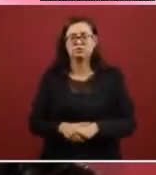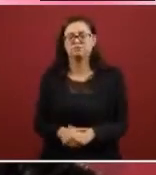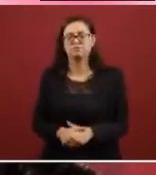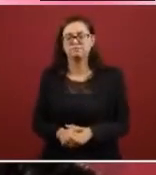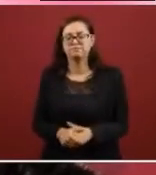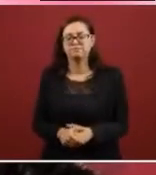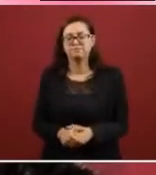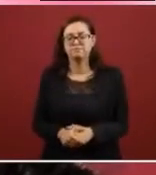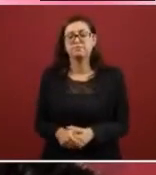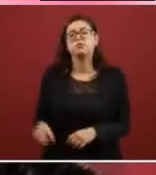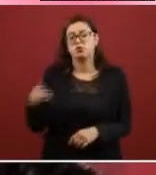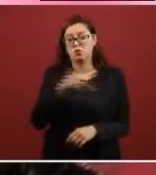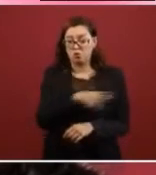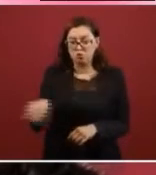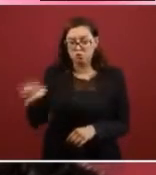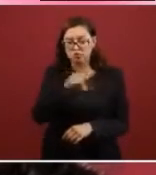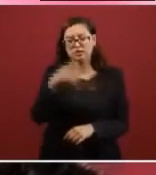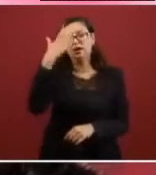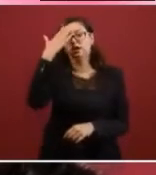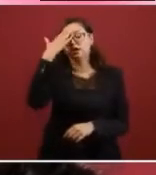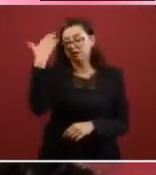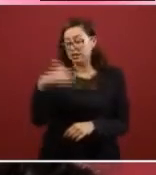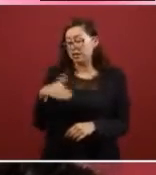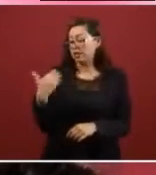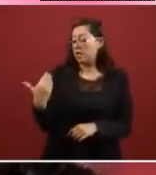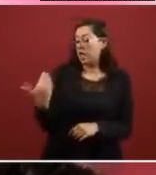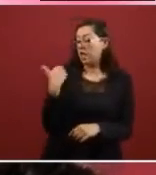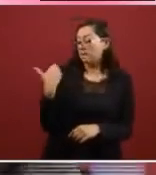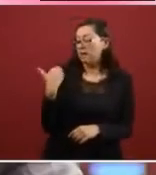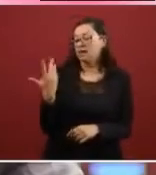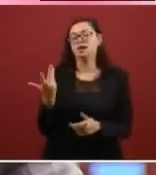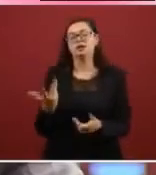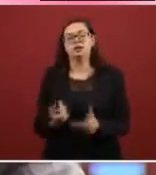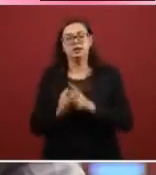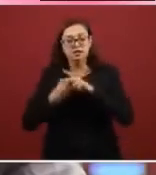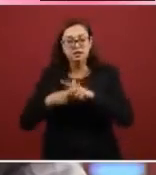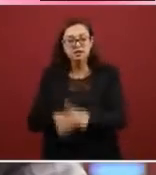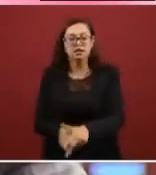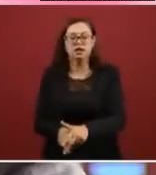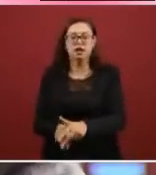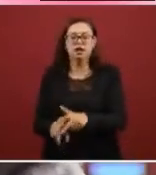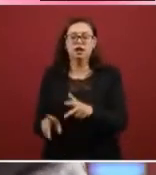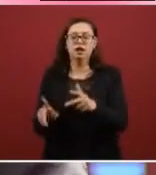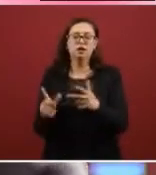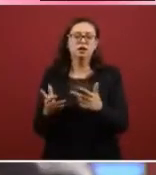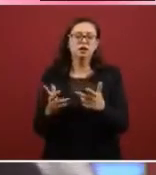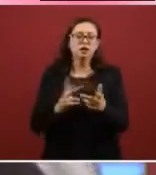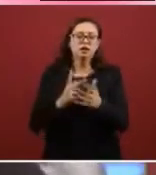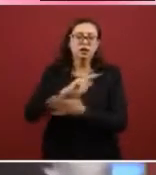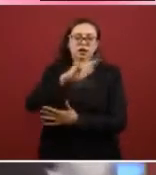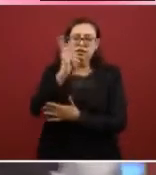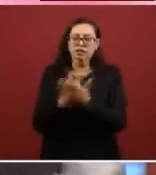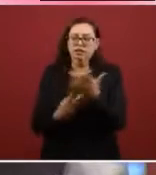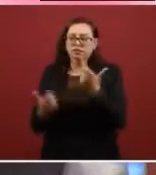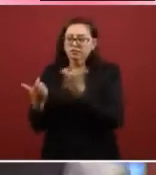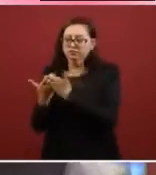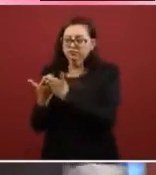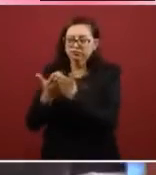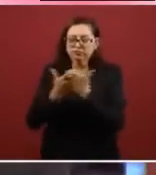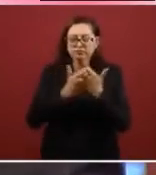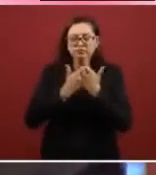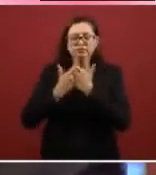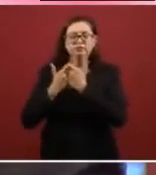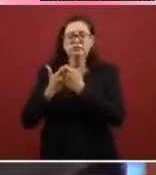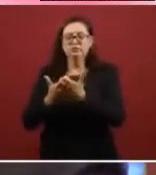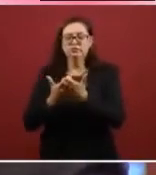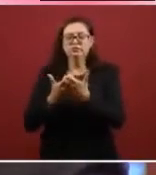muy recientemente se estableció y se dio inicio al programa de cooperación más grande que México haya llevado a cabo con los tres países que